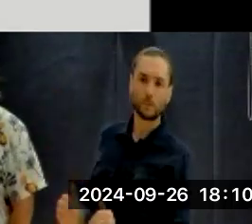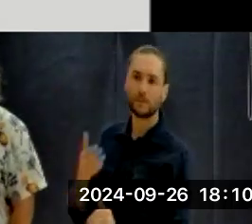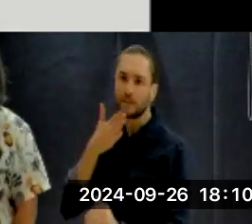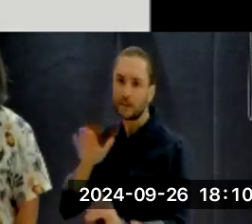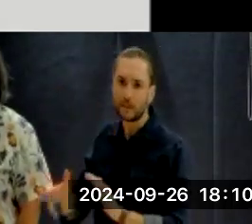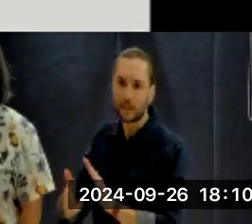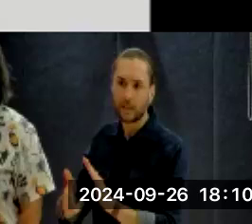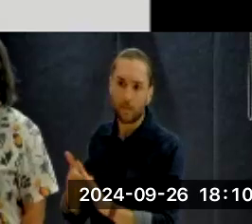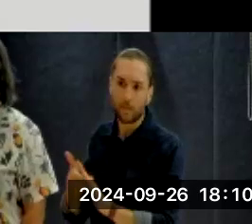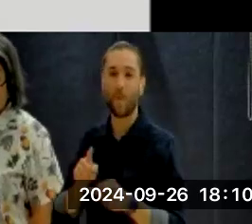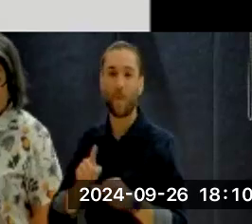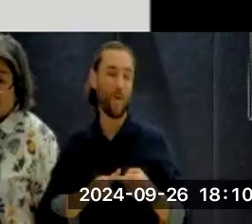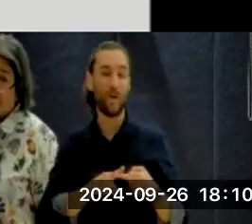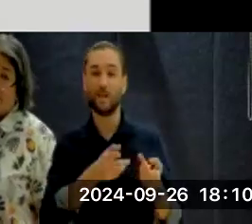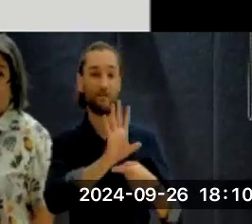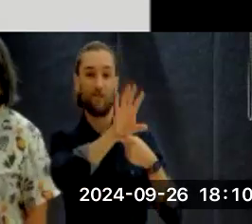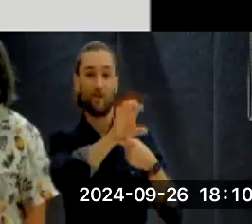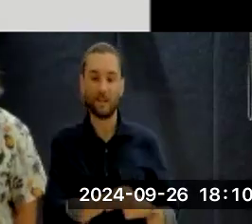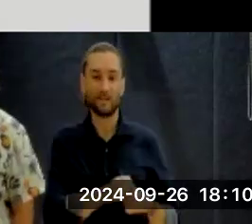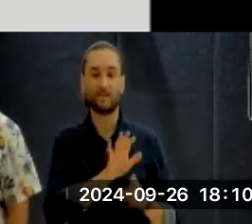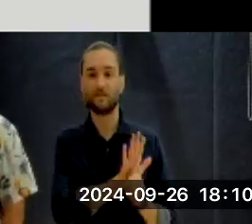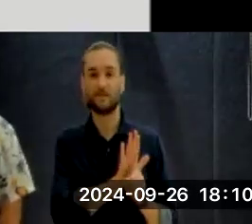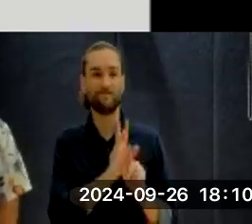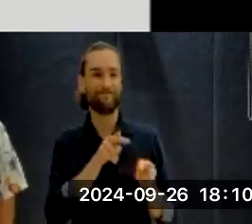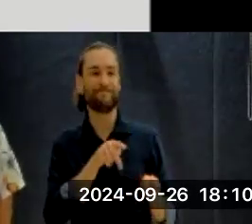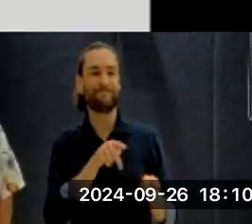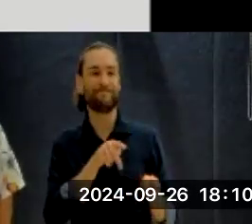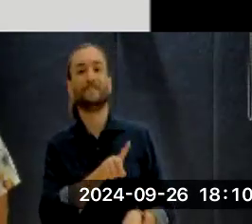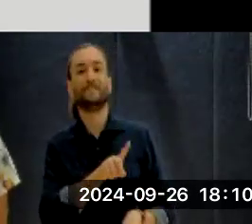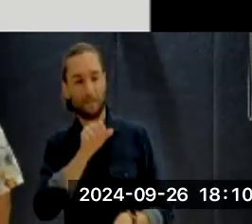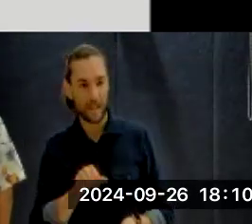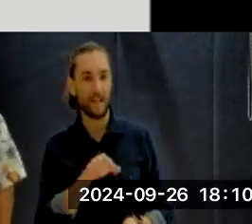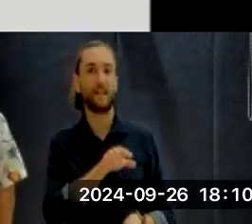practices, disability is viewed as a karmic responsibility.